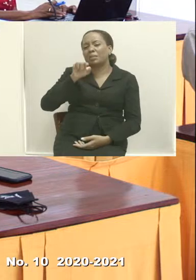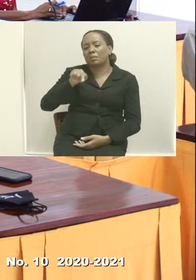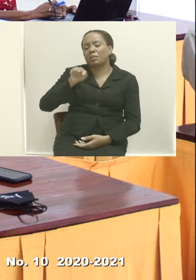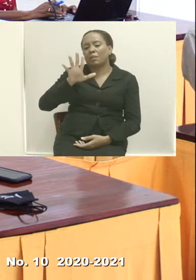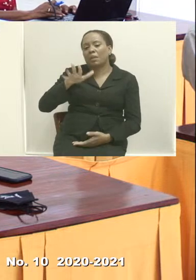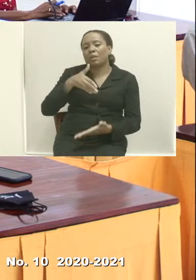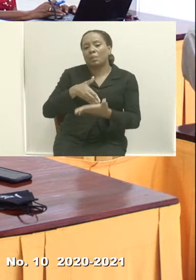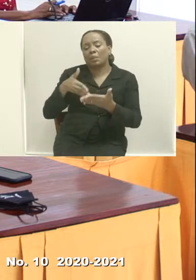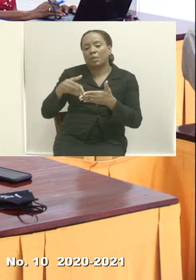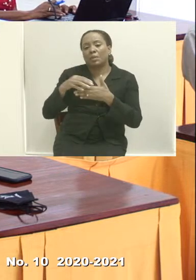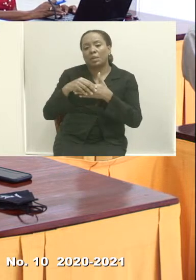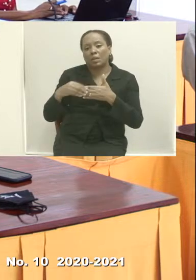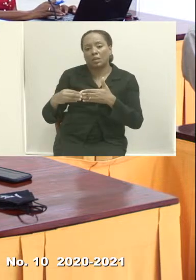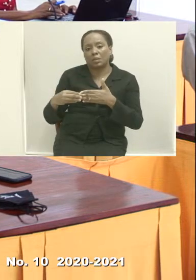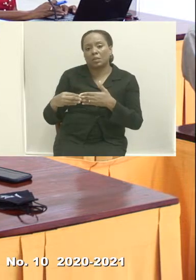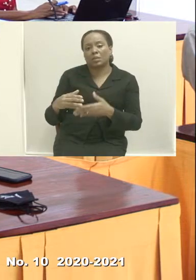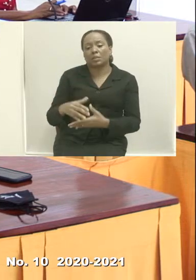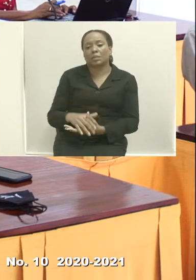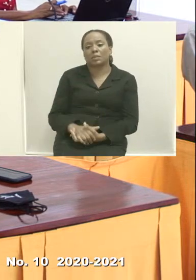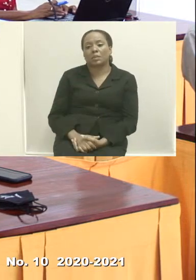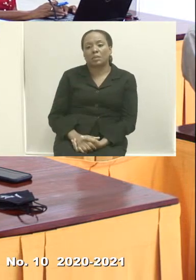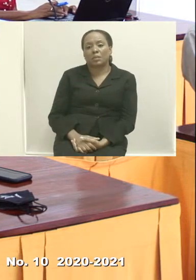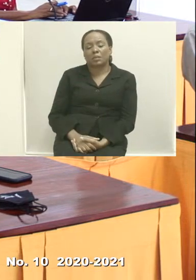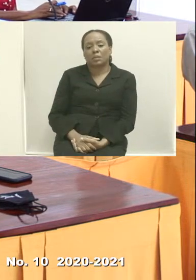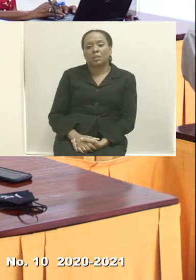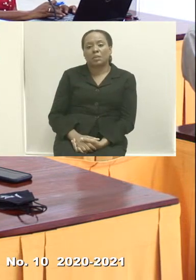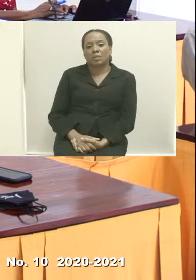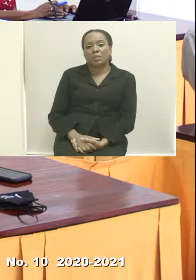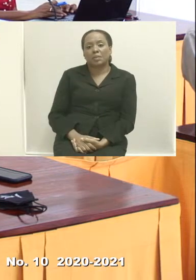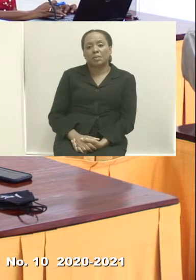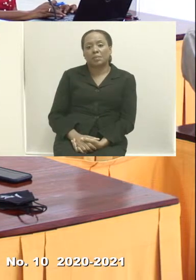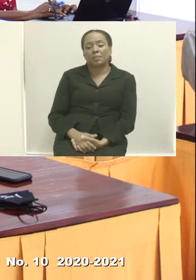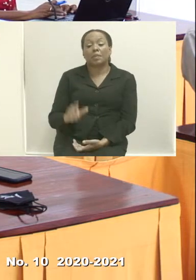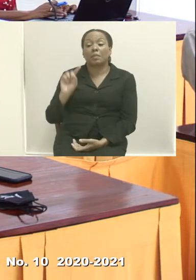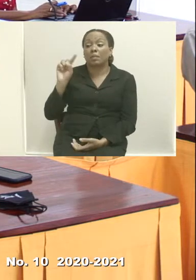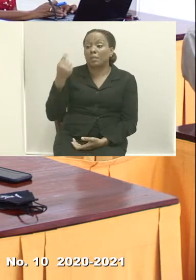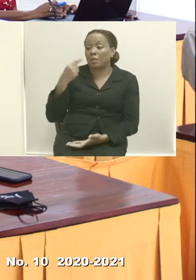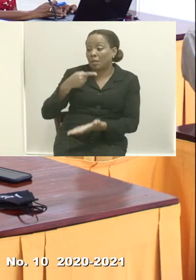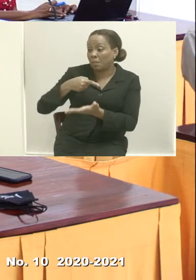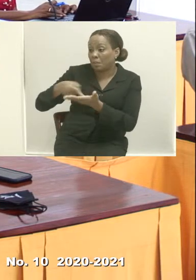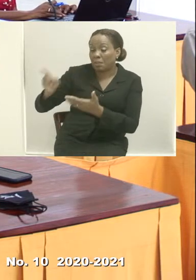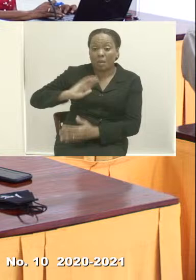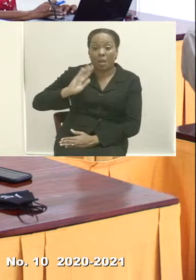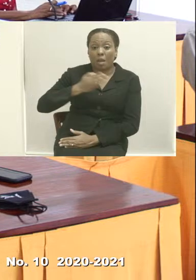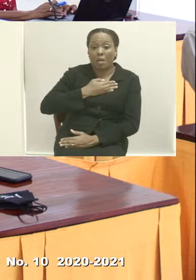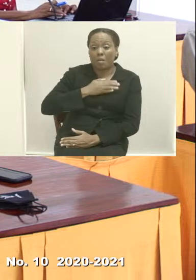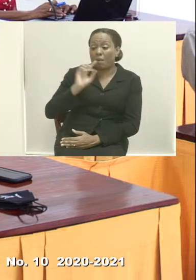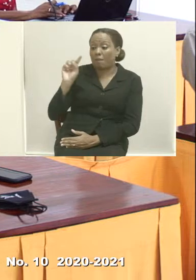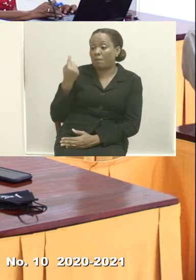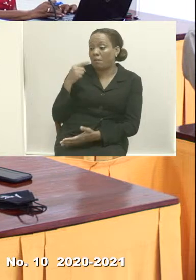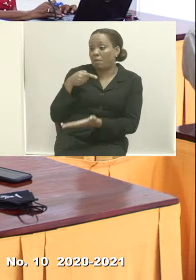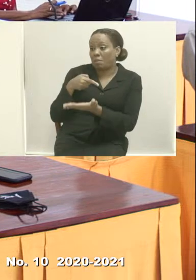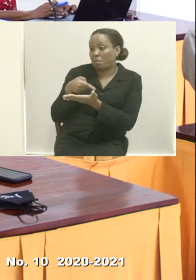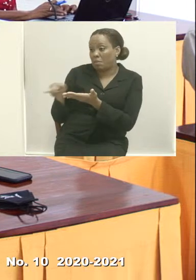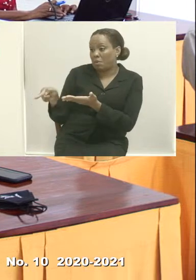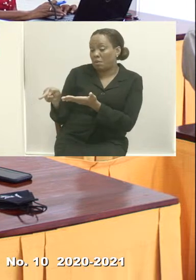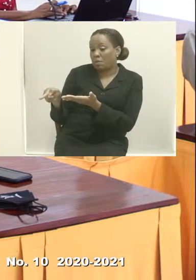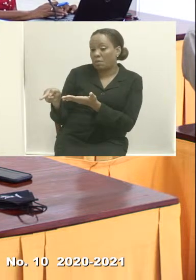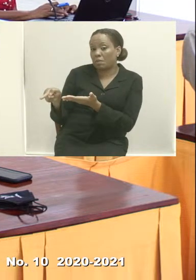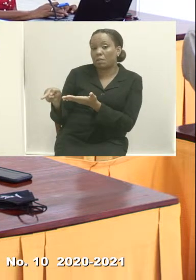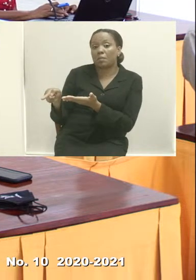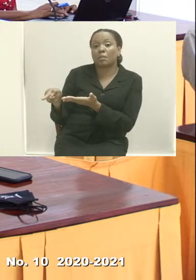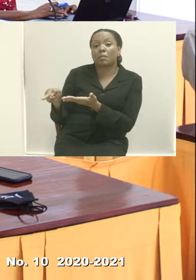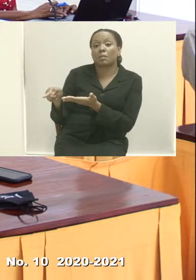time that the first payment that we had secured by way of a supplementary, which would